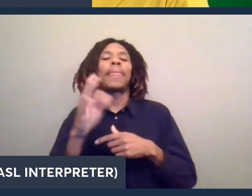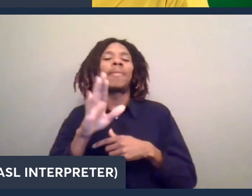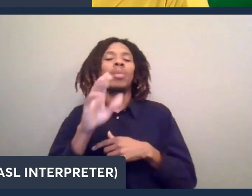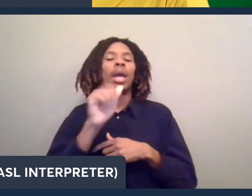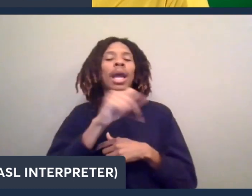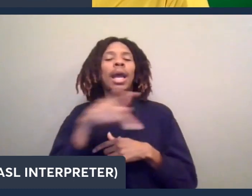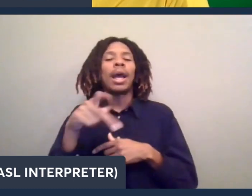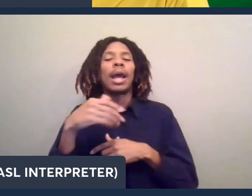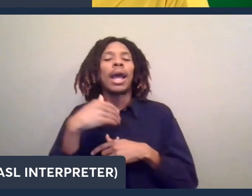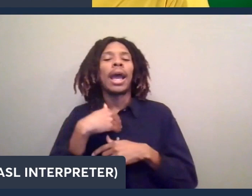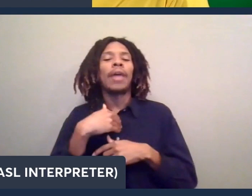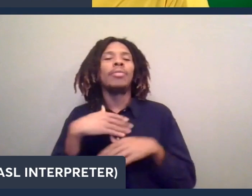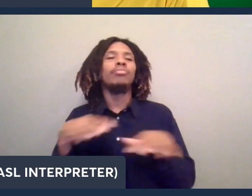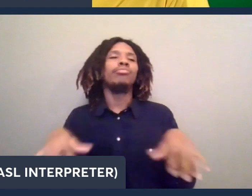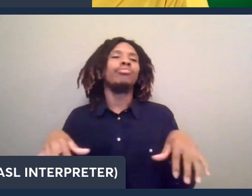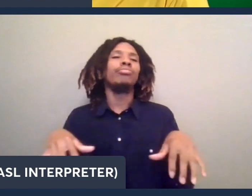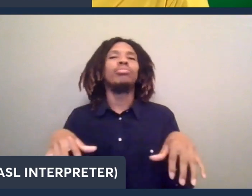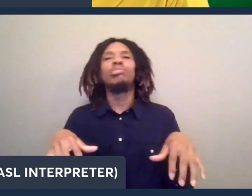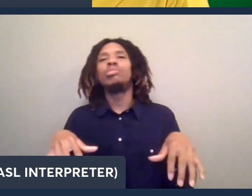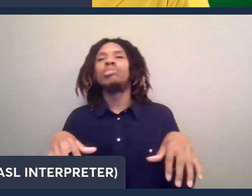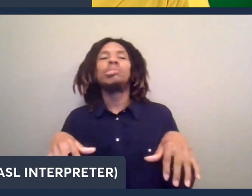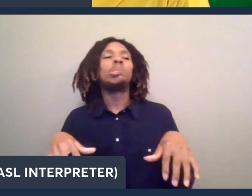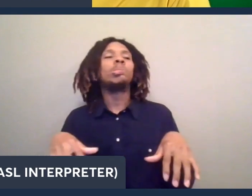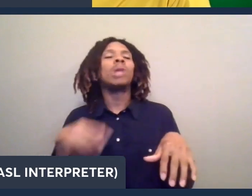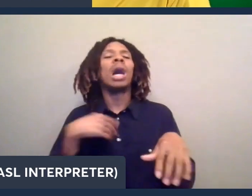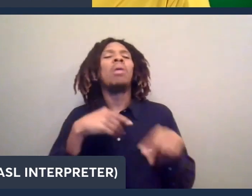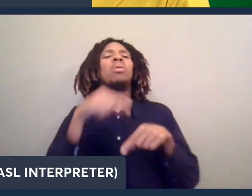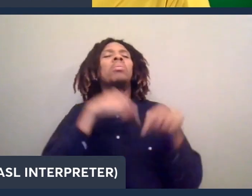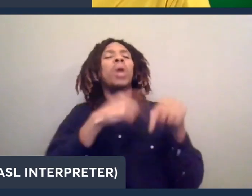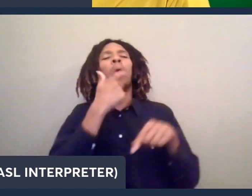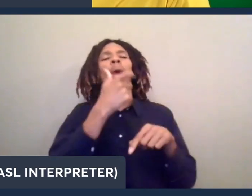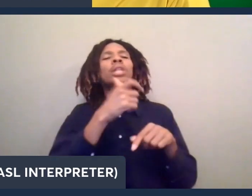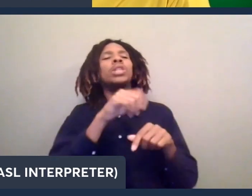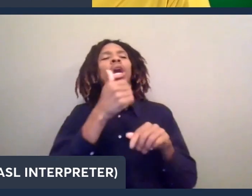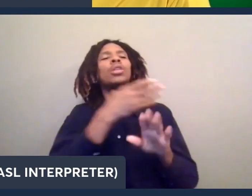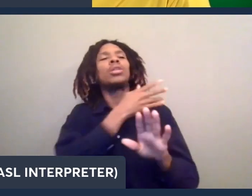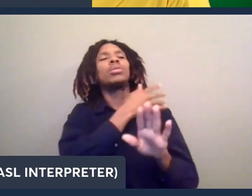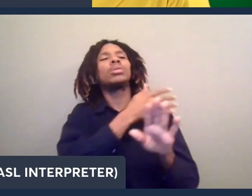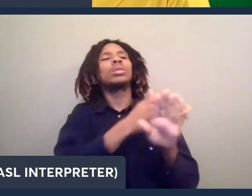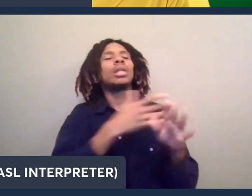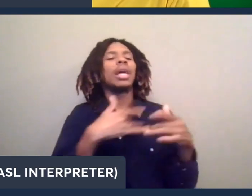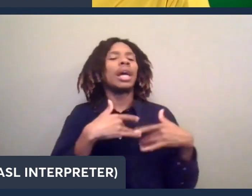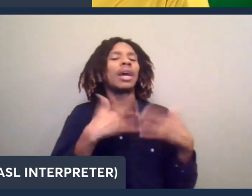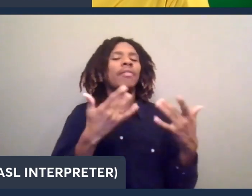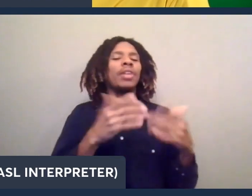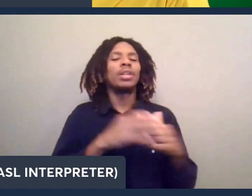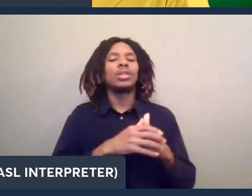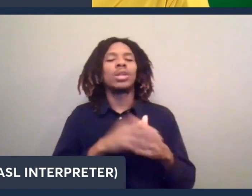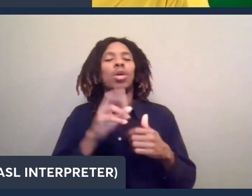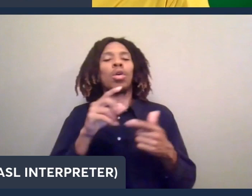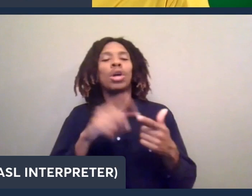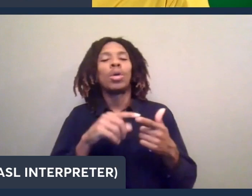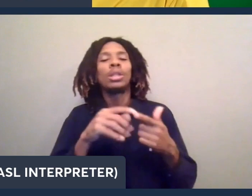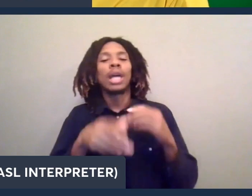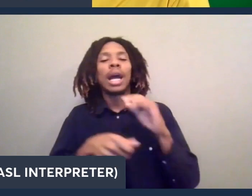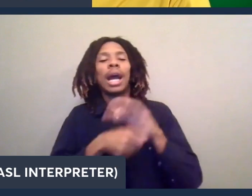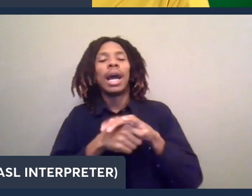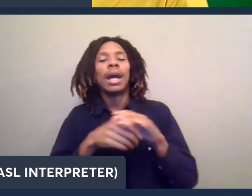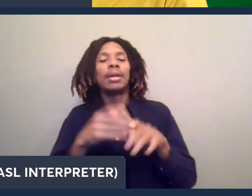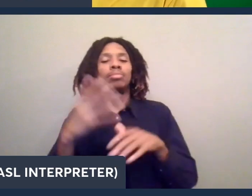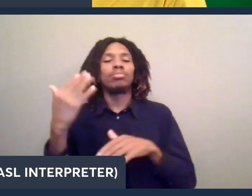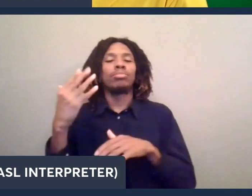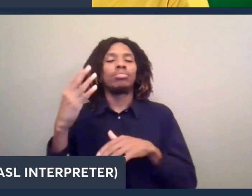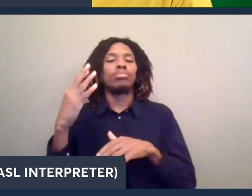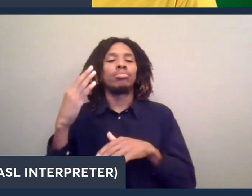some downtime, you want to go back and fire off those past events. Or maybe you want to hydrate past objects with your new application, with your